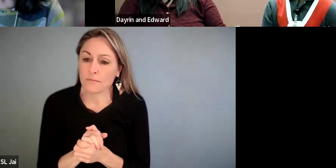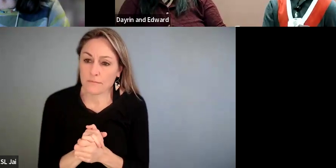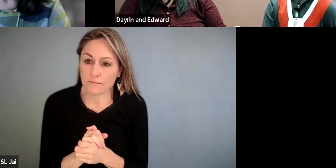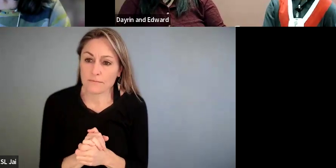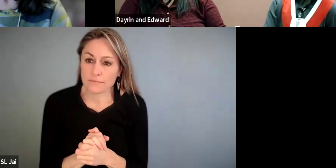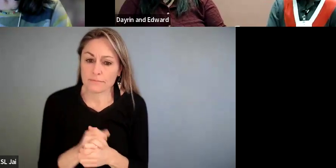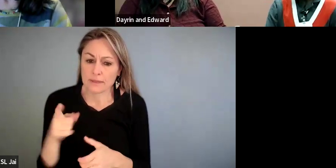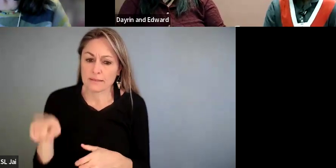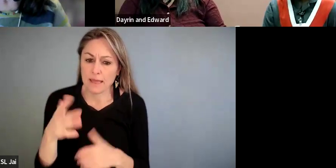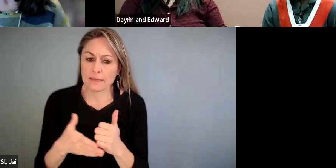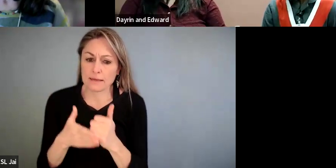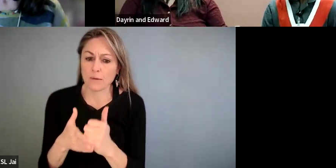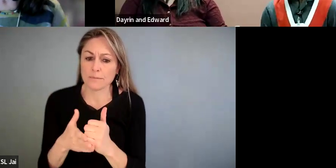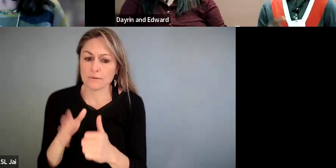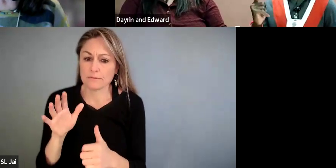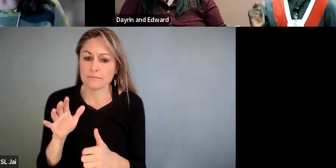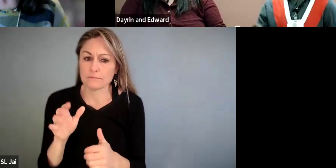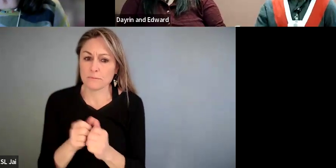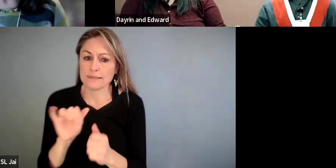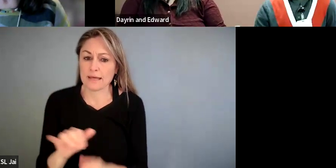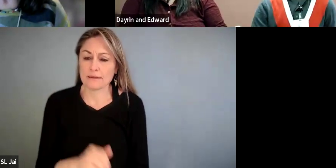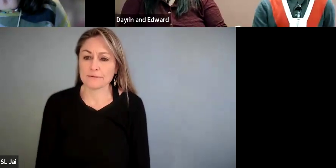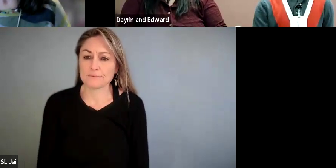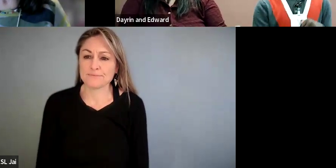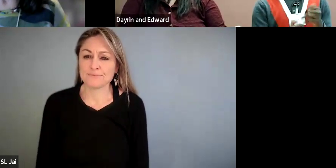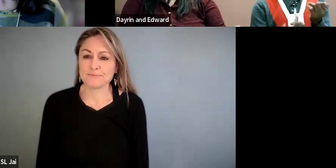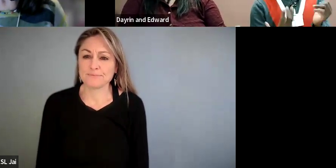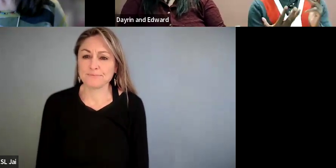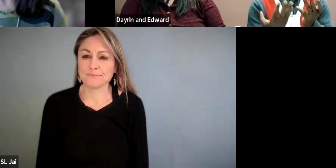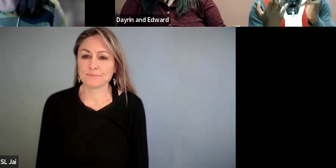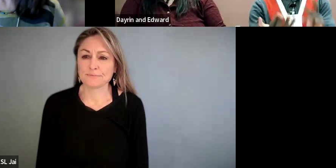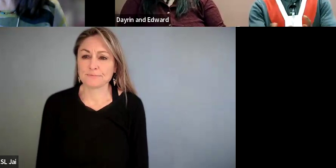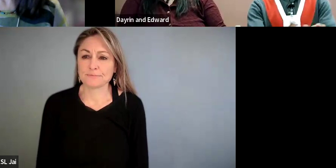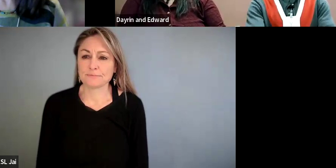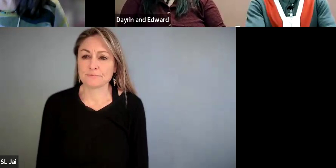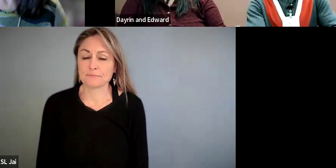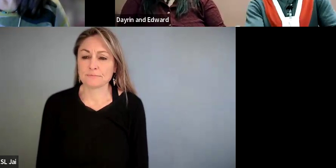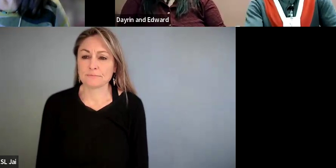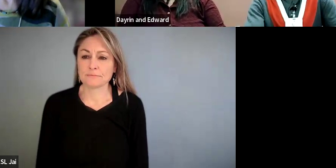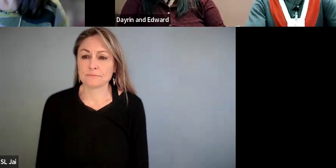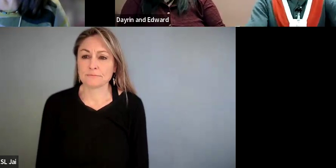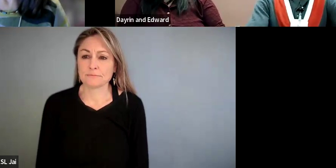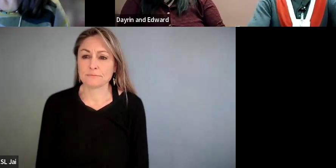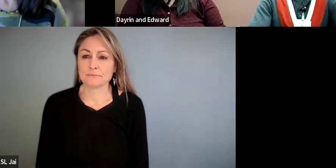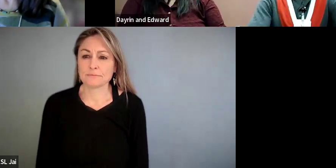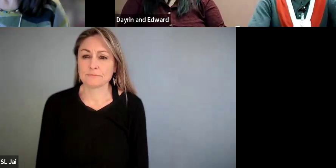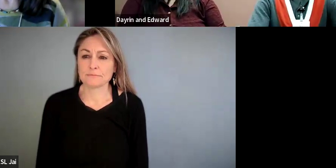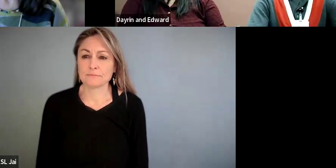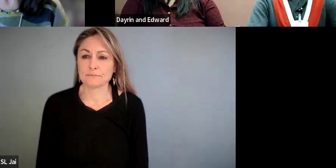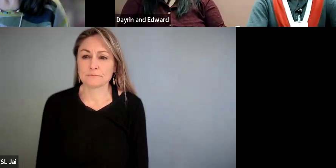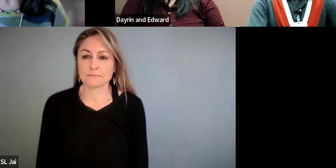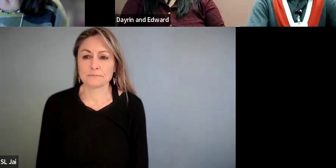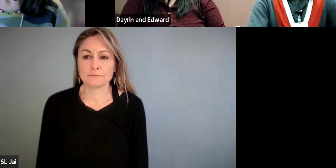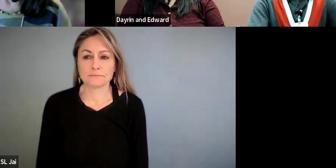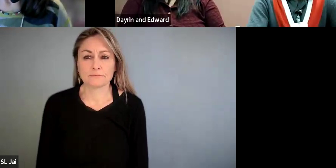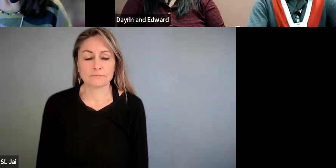too. Yes. Like, so we are not gonna talk